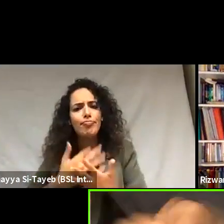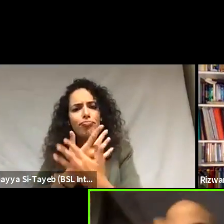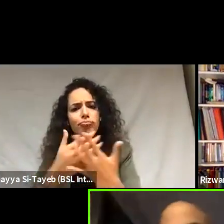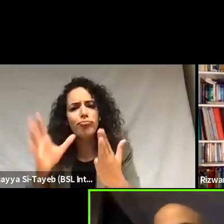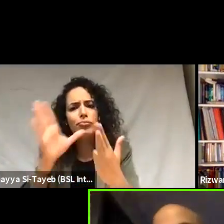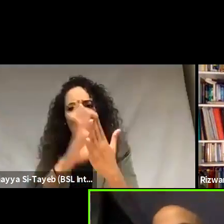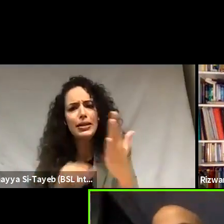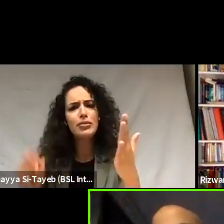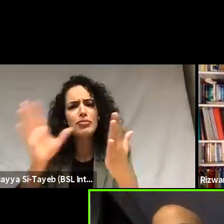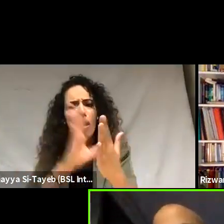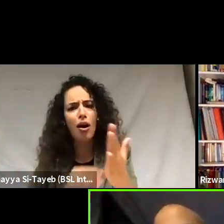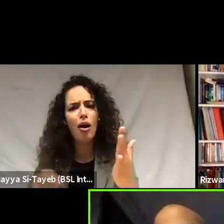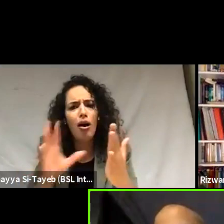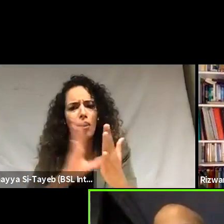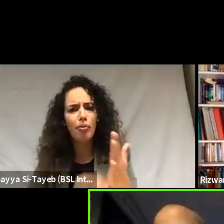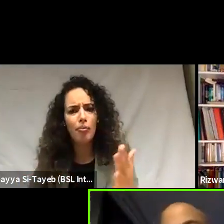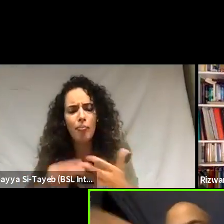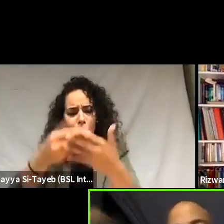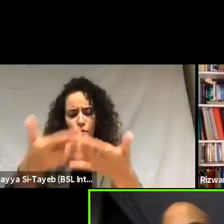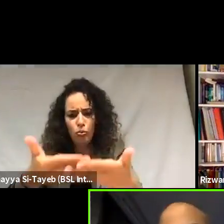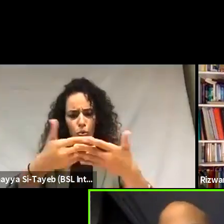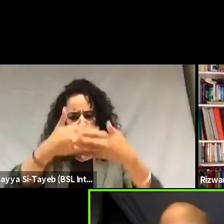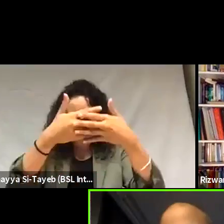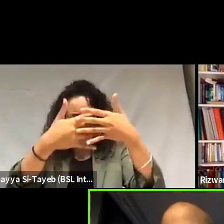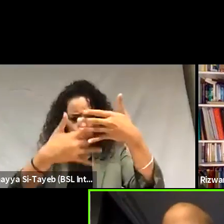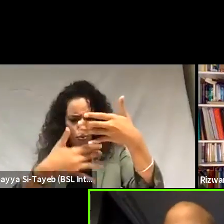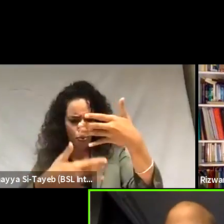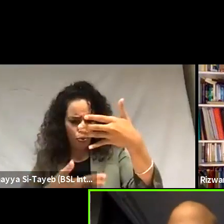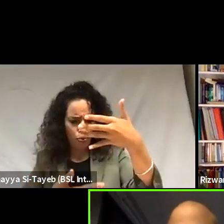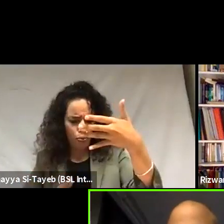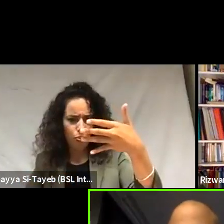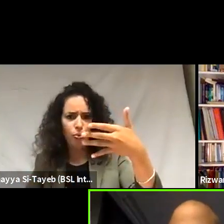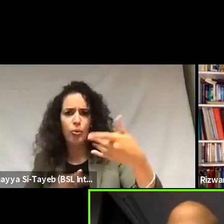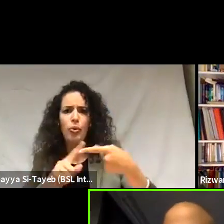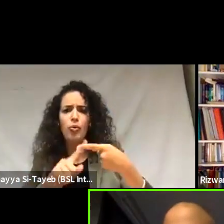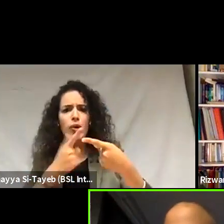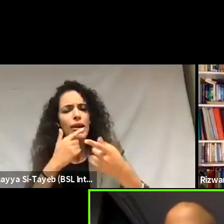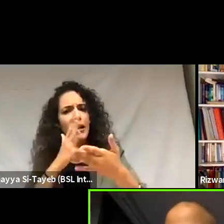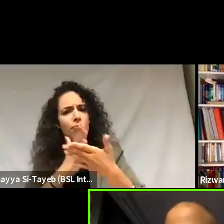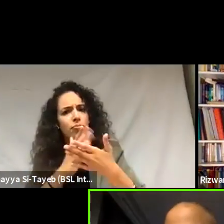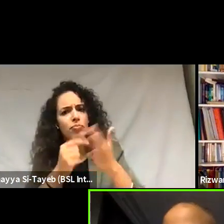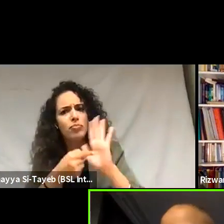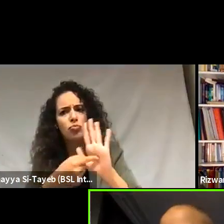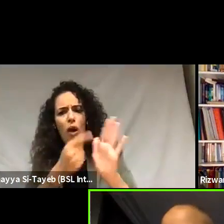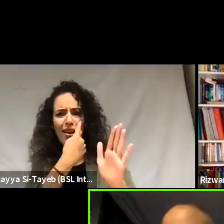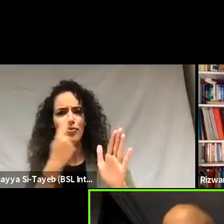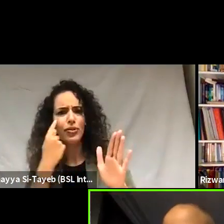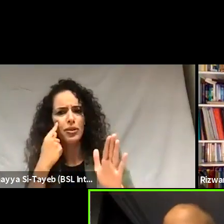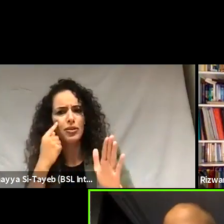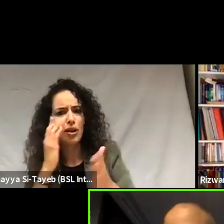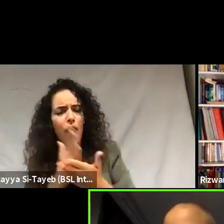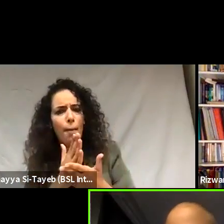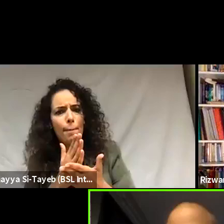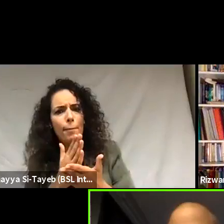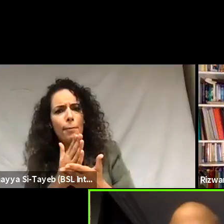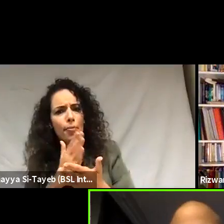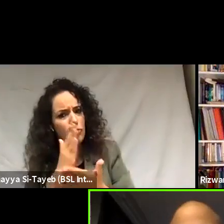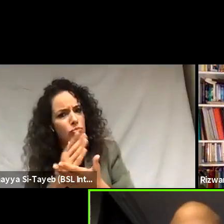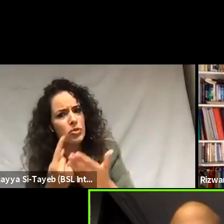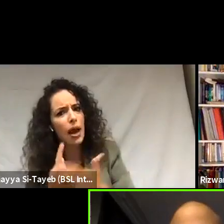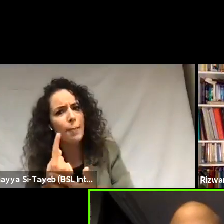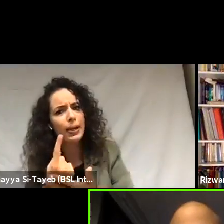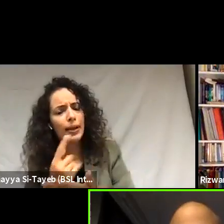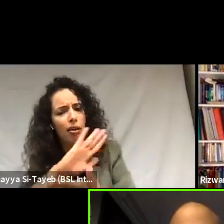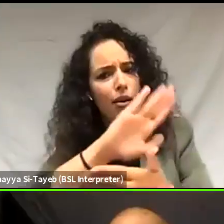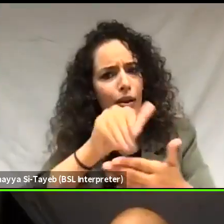centre has done here, you know, actually helps back up that sort of claim. You know, like language